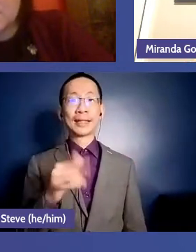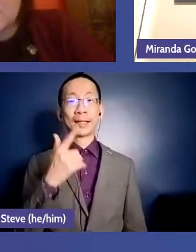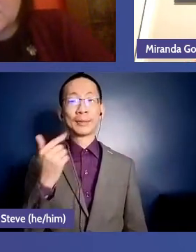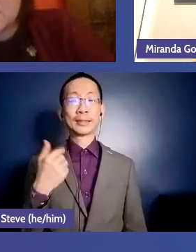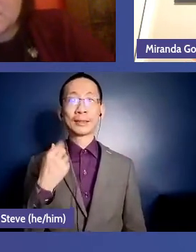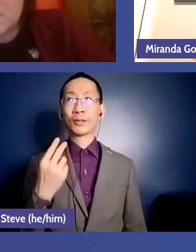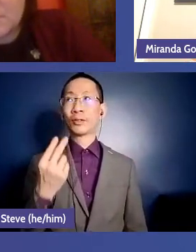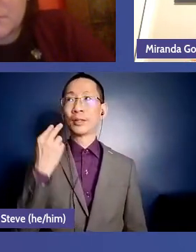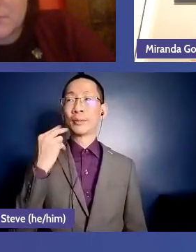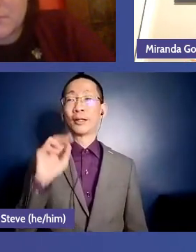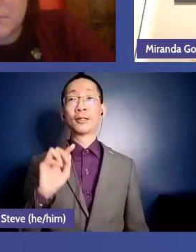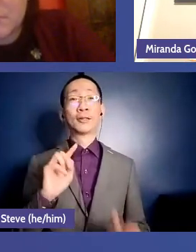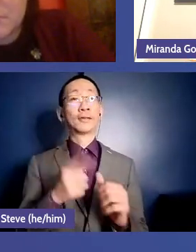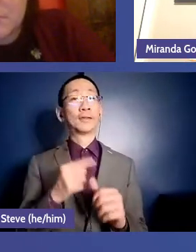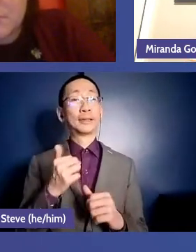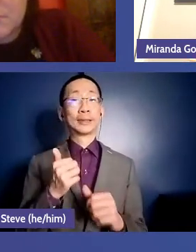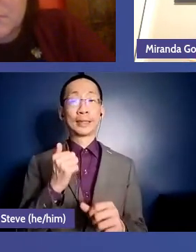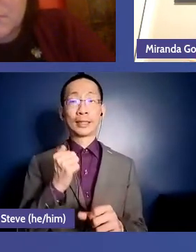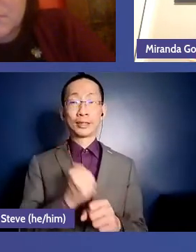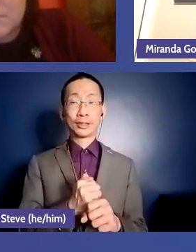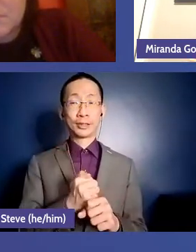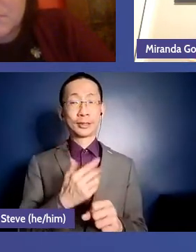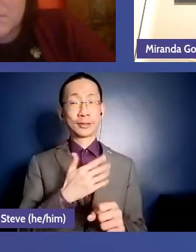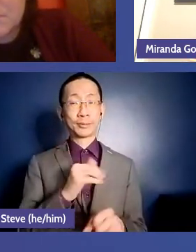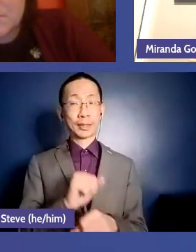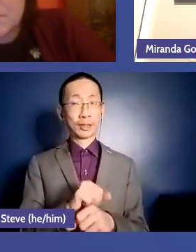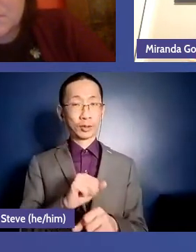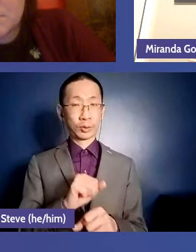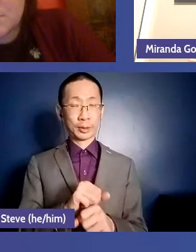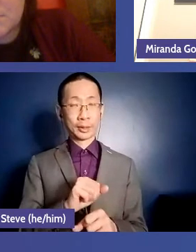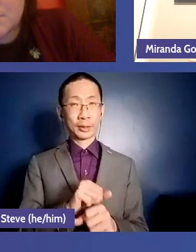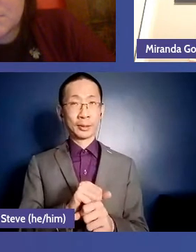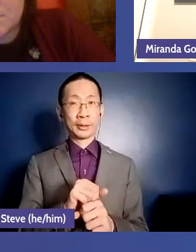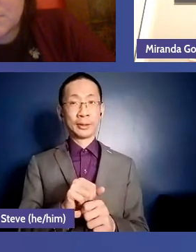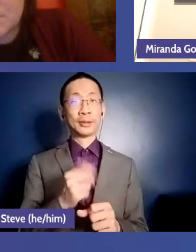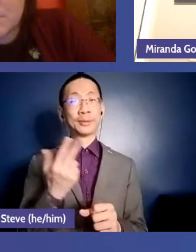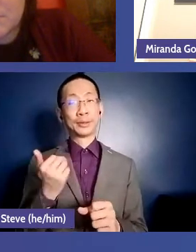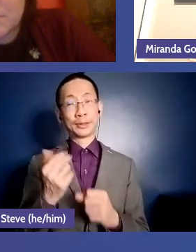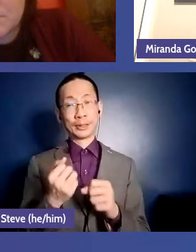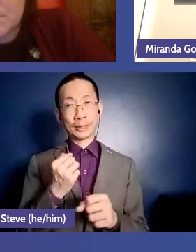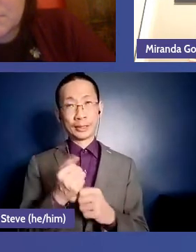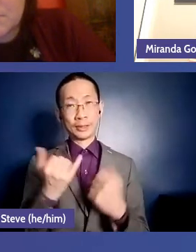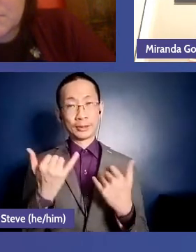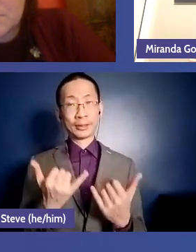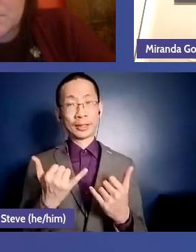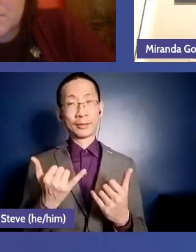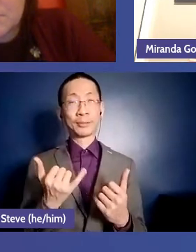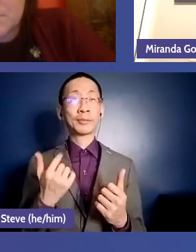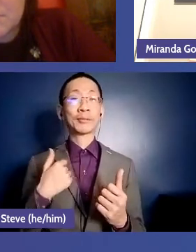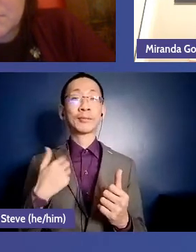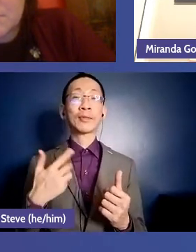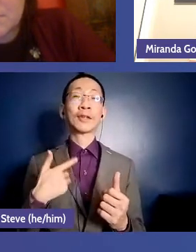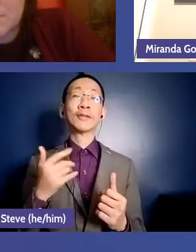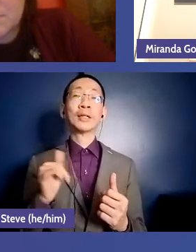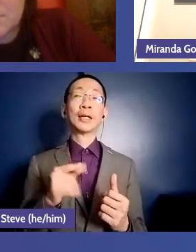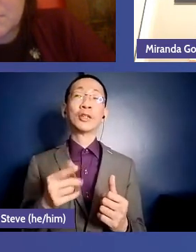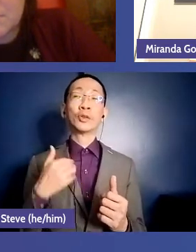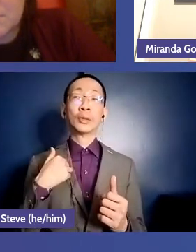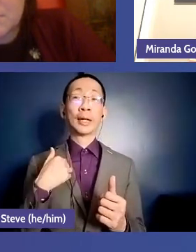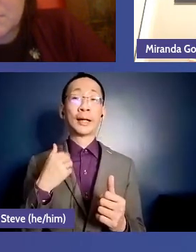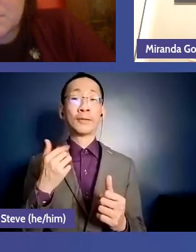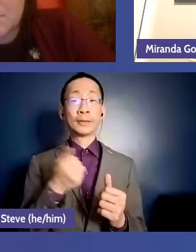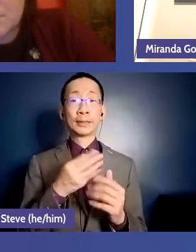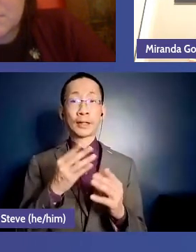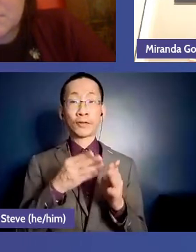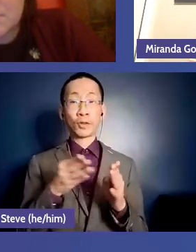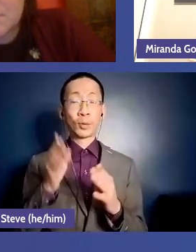on the first 10 years of my career, 13 years now, I feel that there are several ways in which